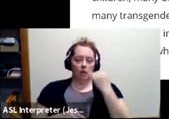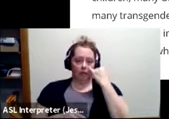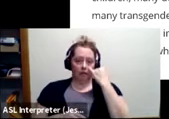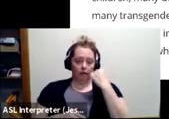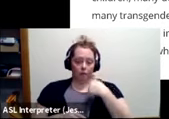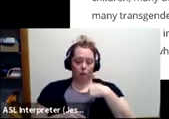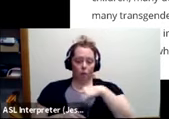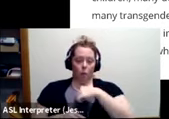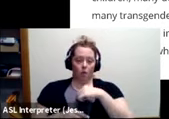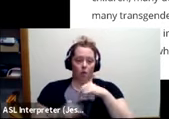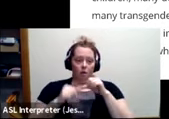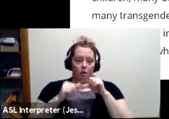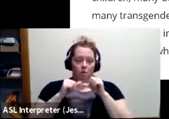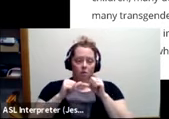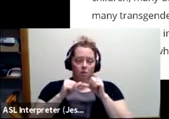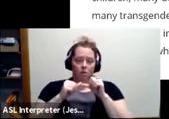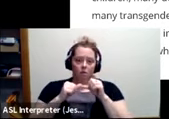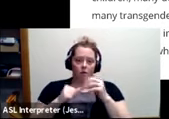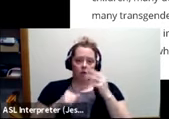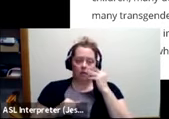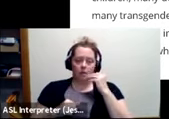our cis